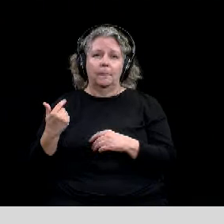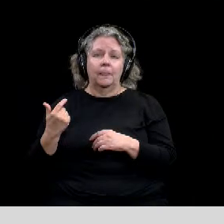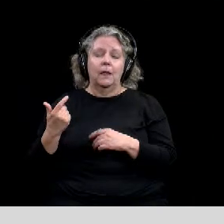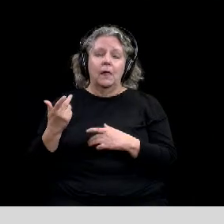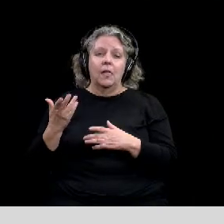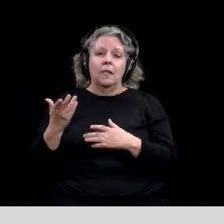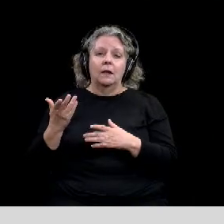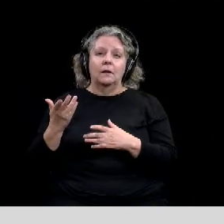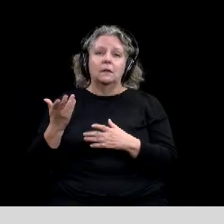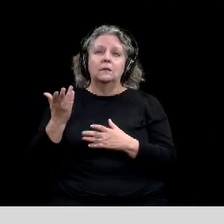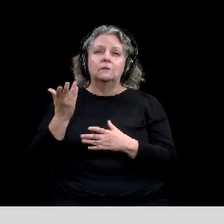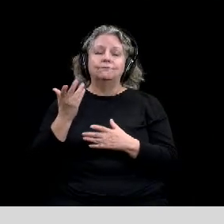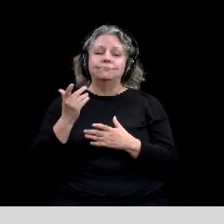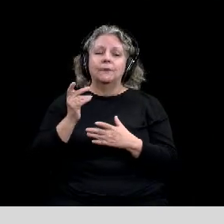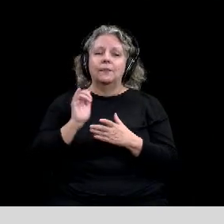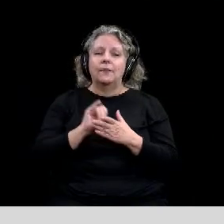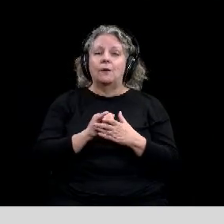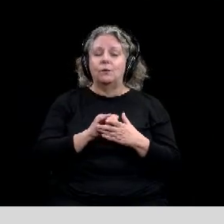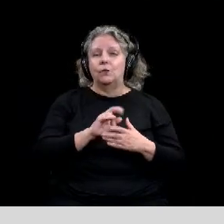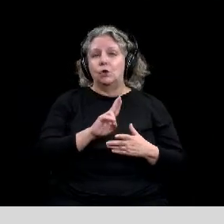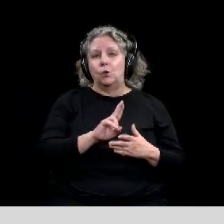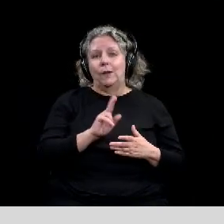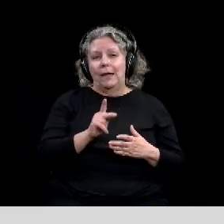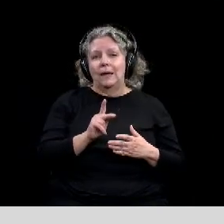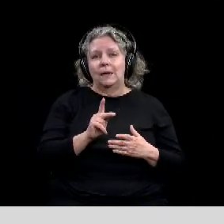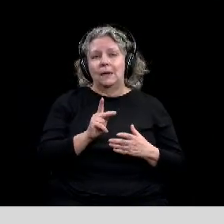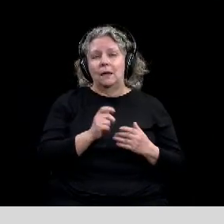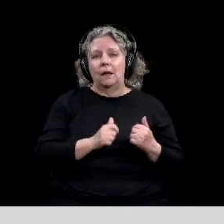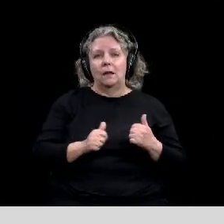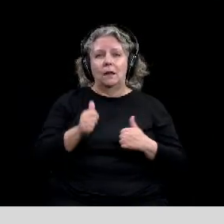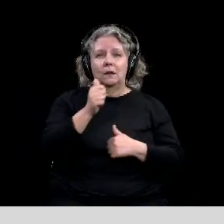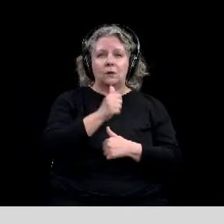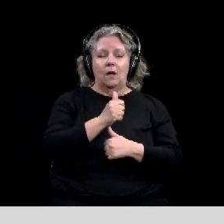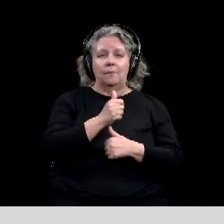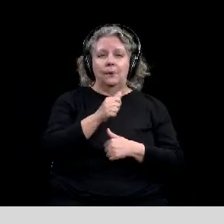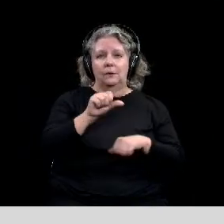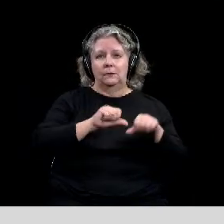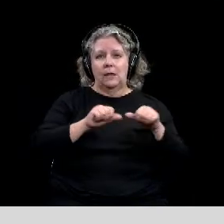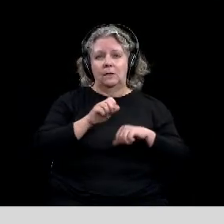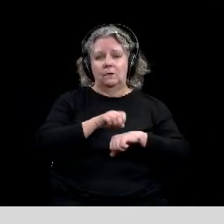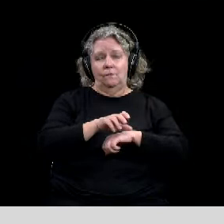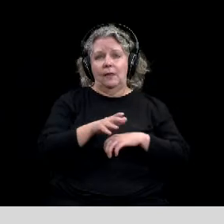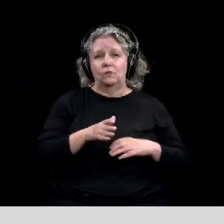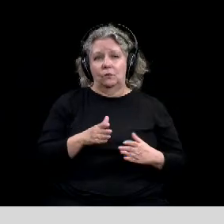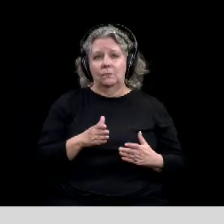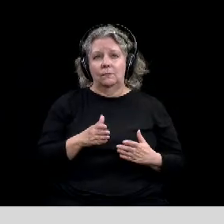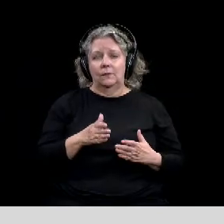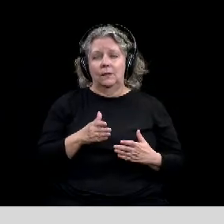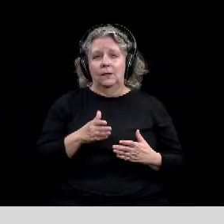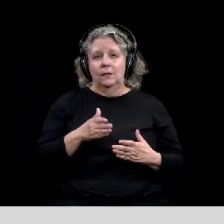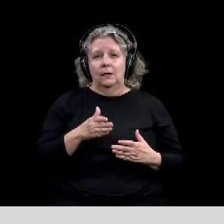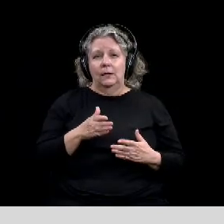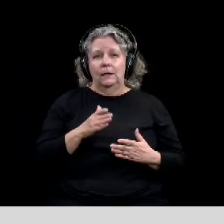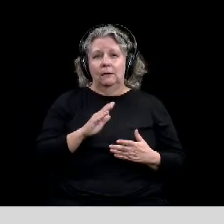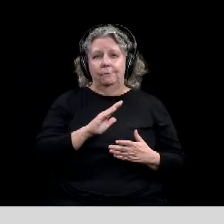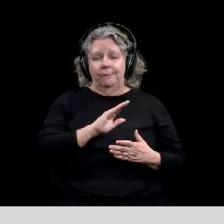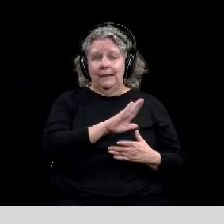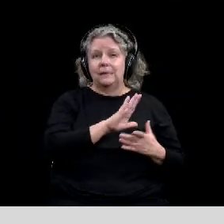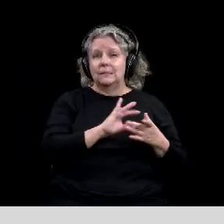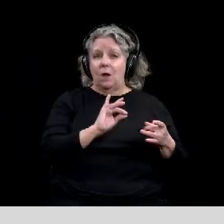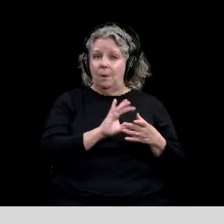advisor, who said that his comment was that the mortality was 30 to 40%